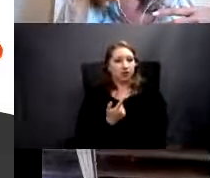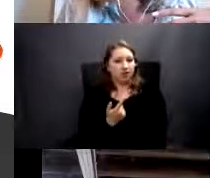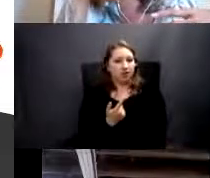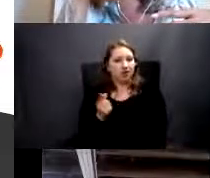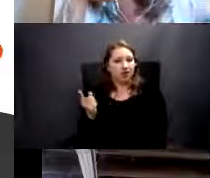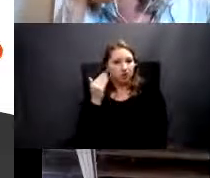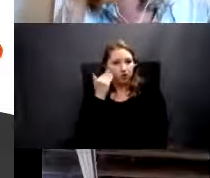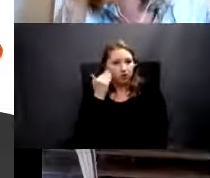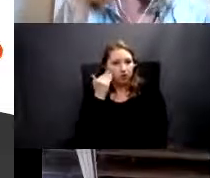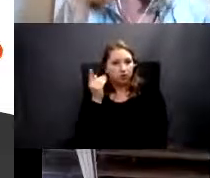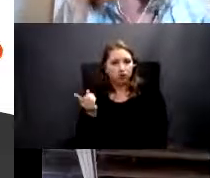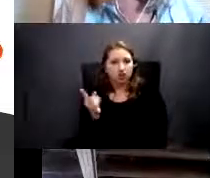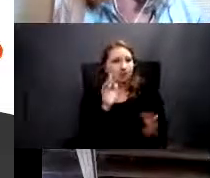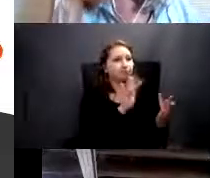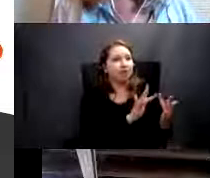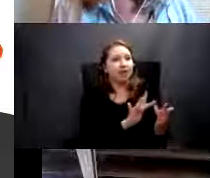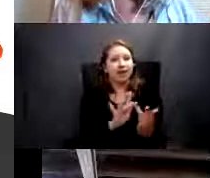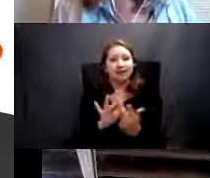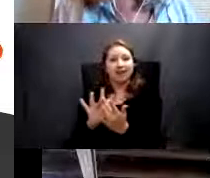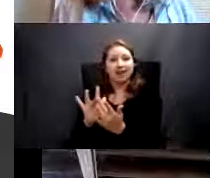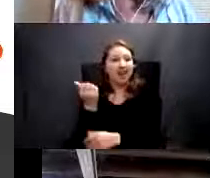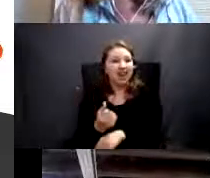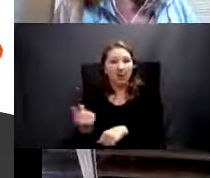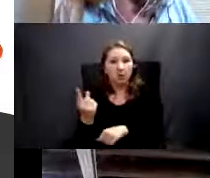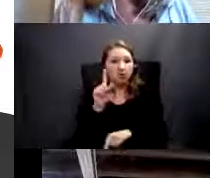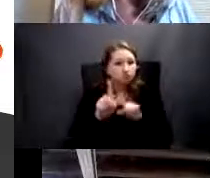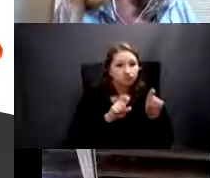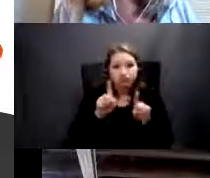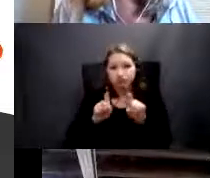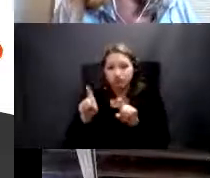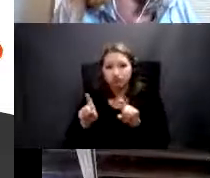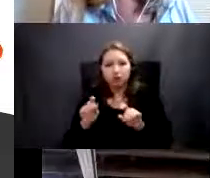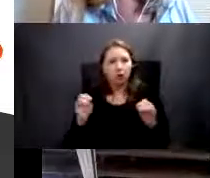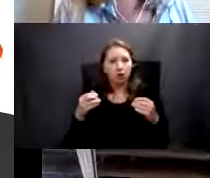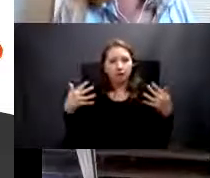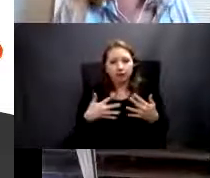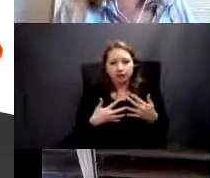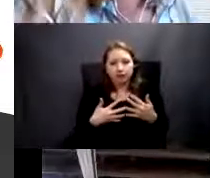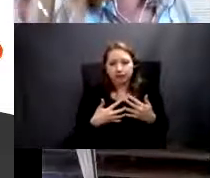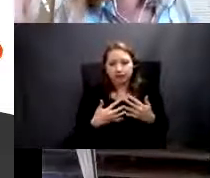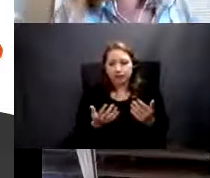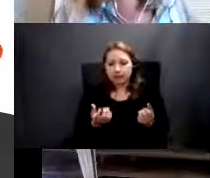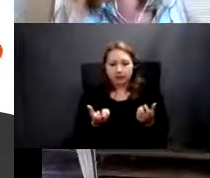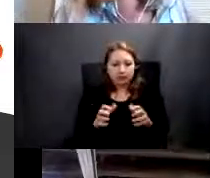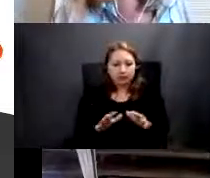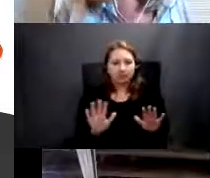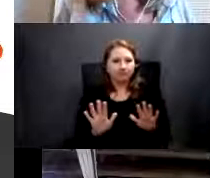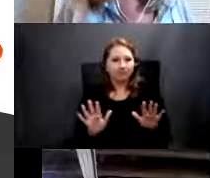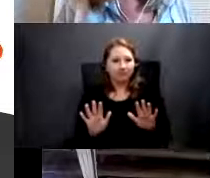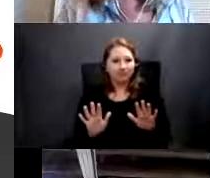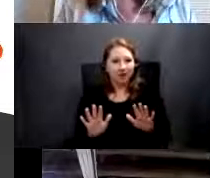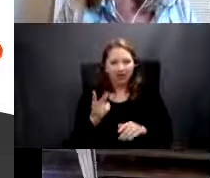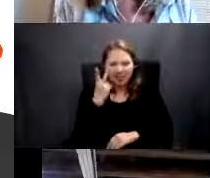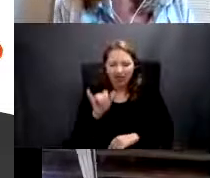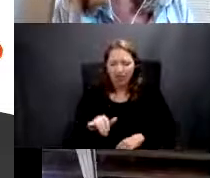contact anyone and ask questions. She has no fear in doing that. Just makes me so happy, because it